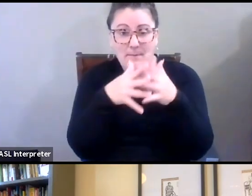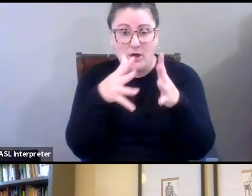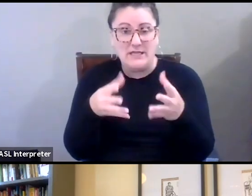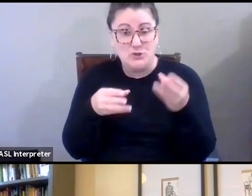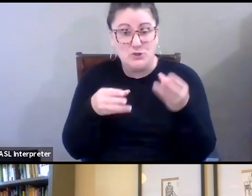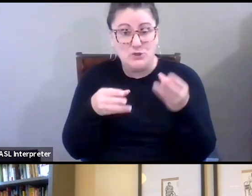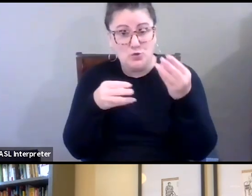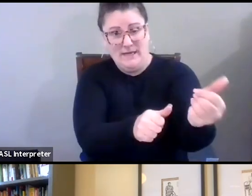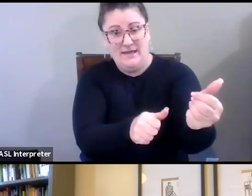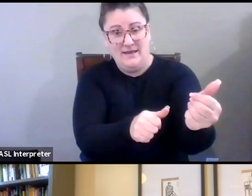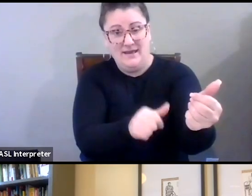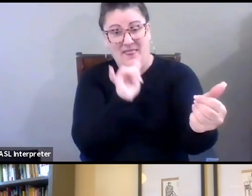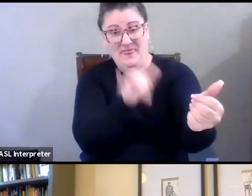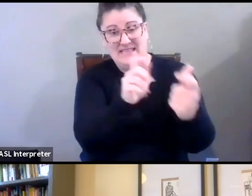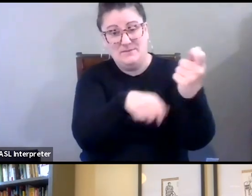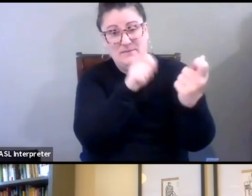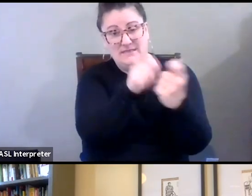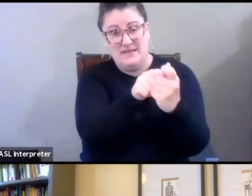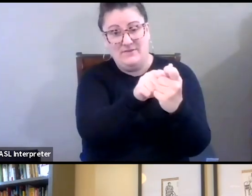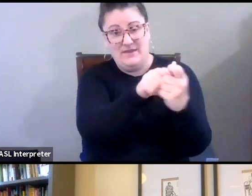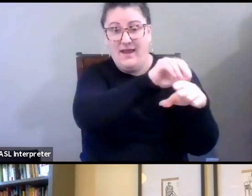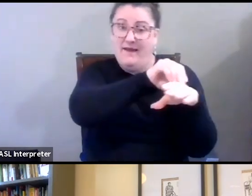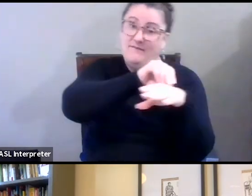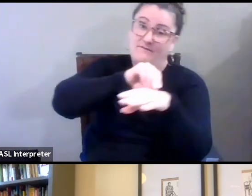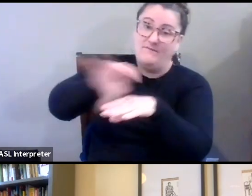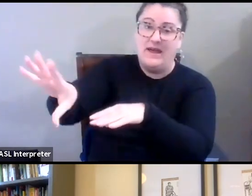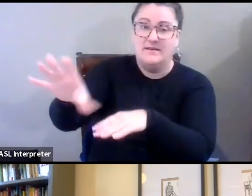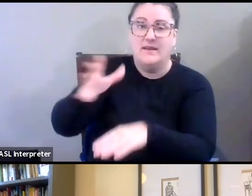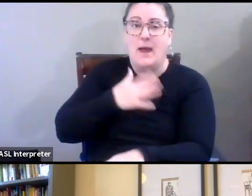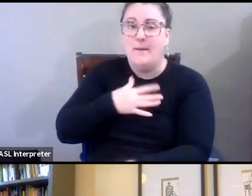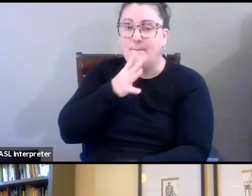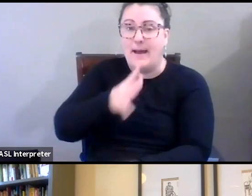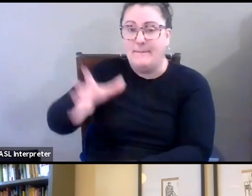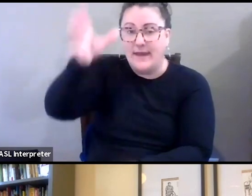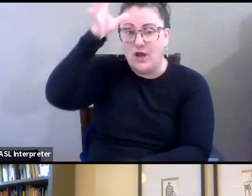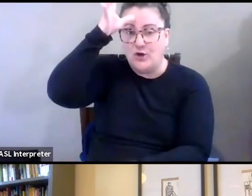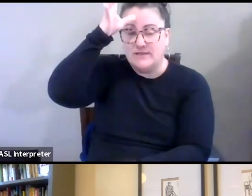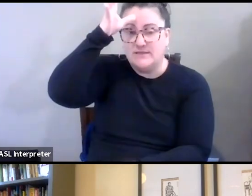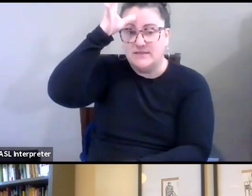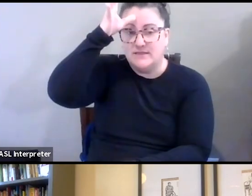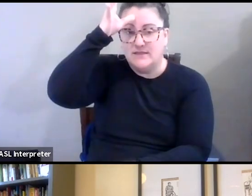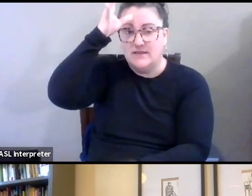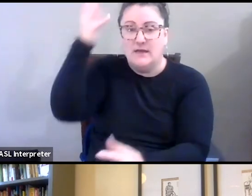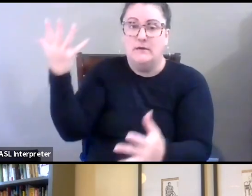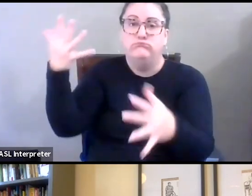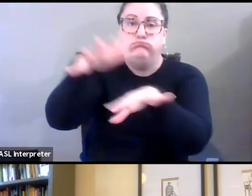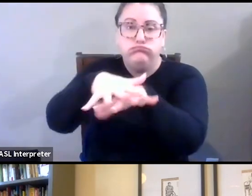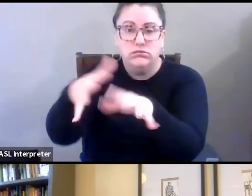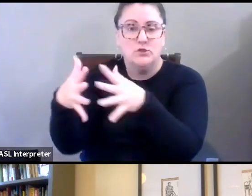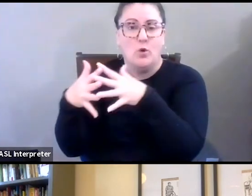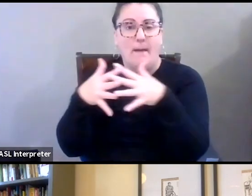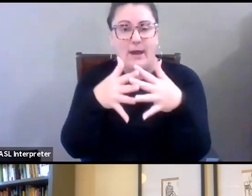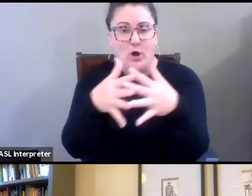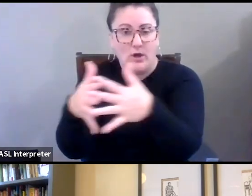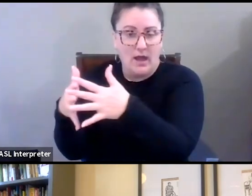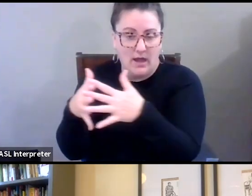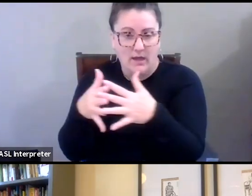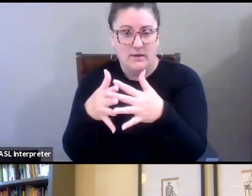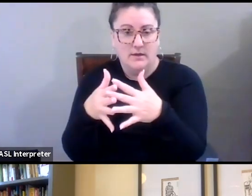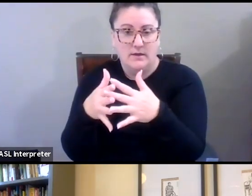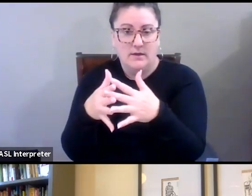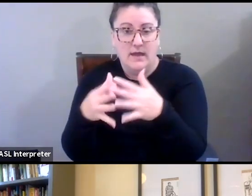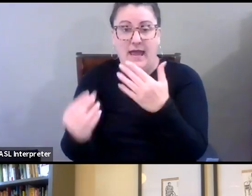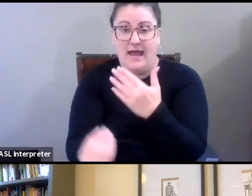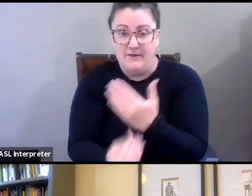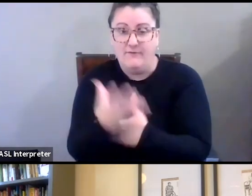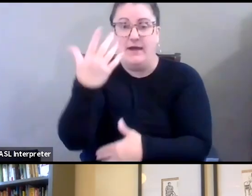that specifically affected the way that my parents assimilated into America and how that affected me and the way that